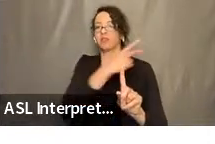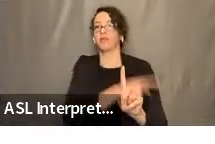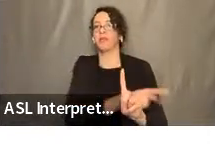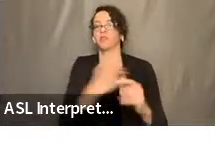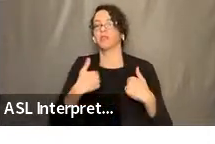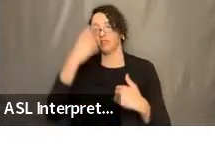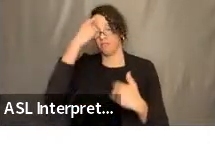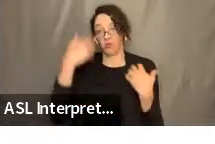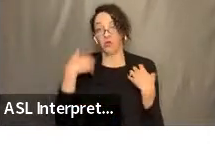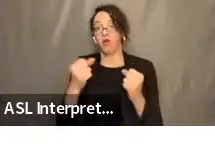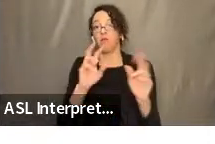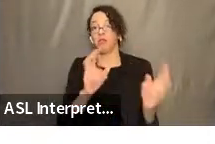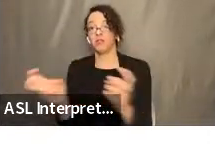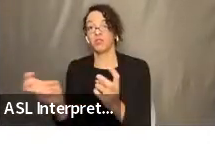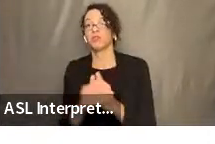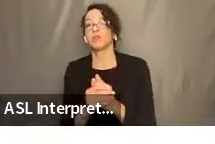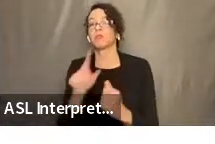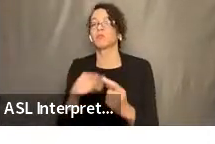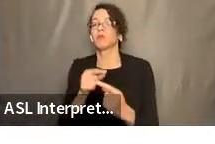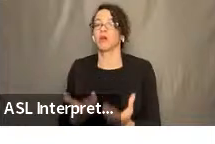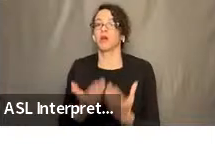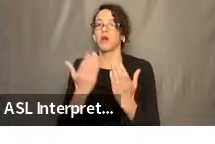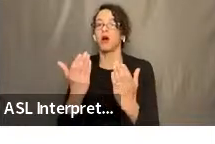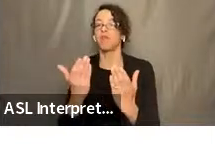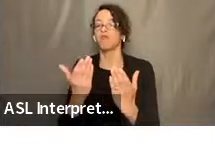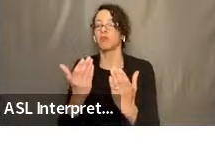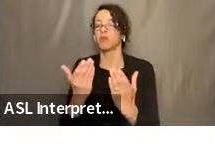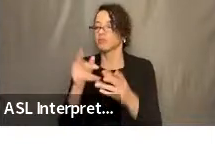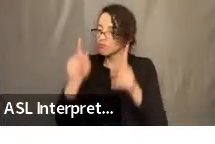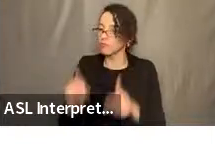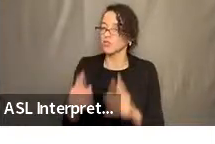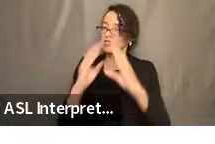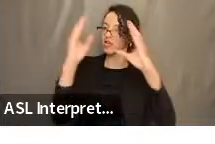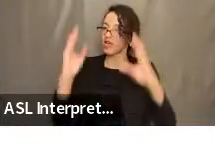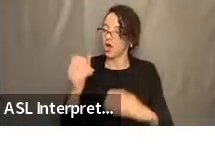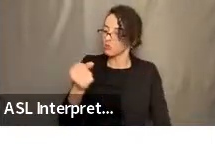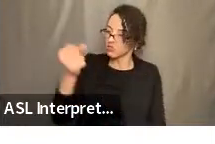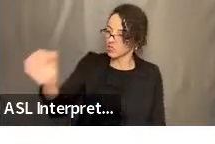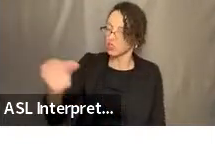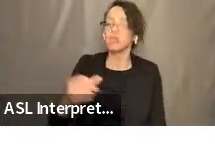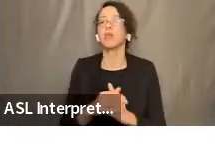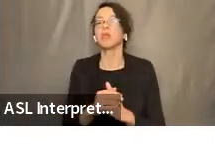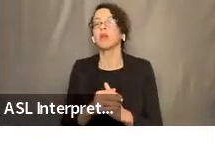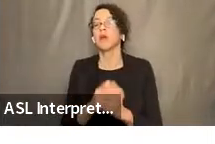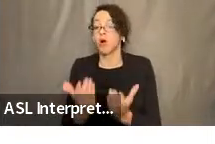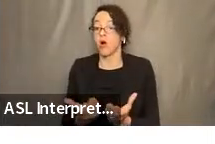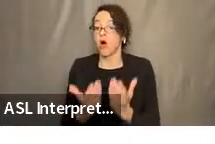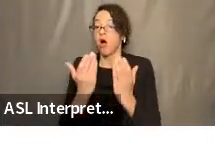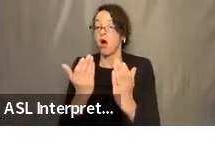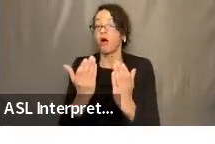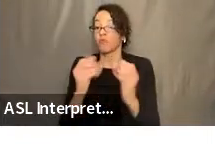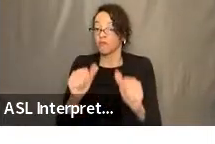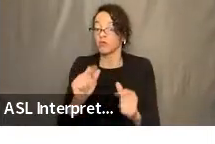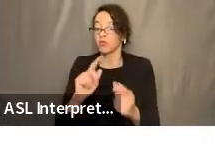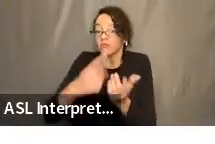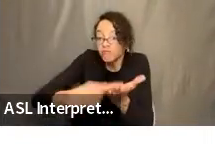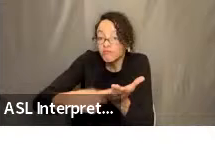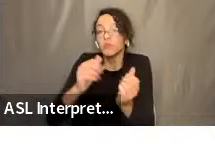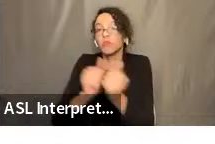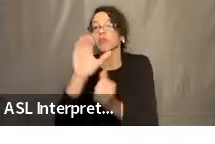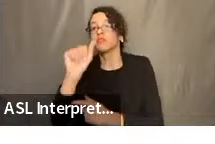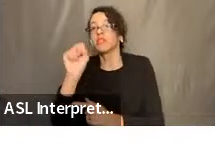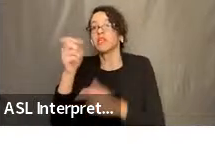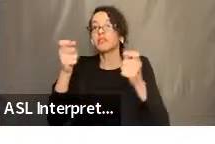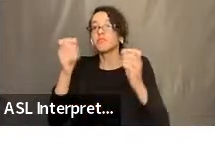I offer them housing, when I offer them the ability to talk to a case manager or a case worker to help them with